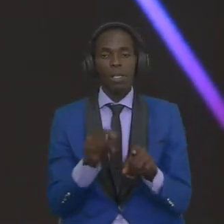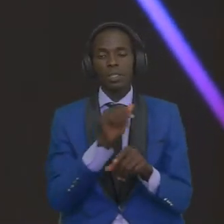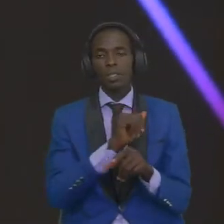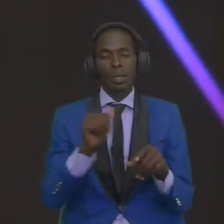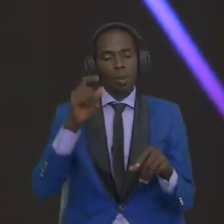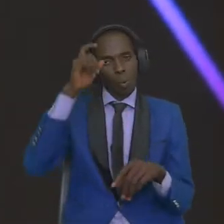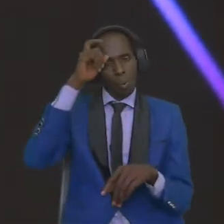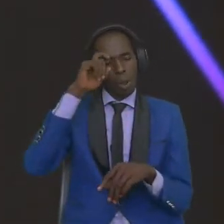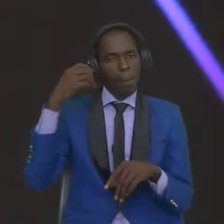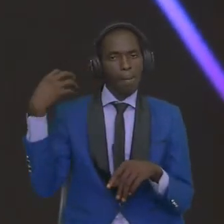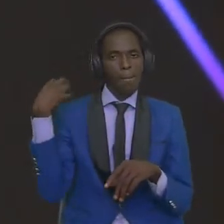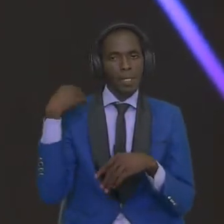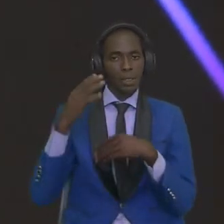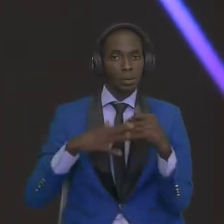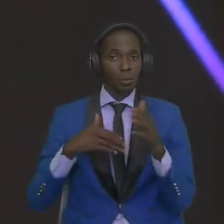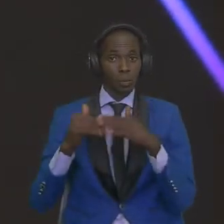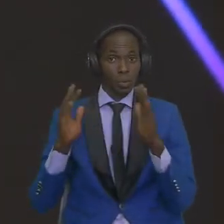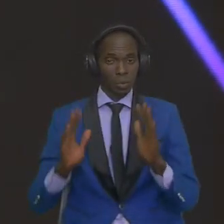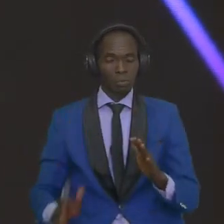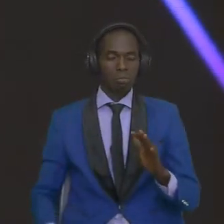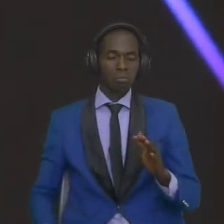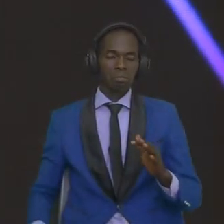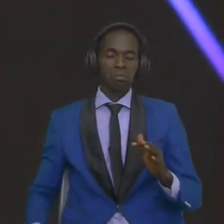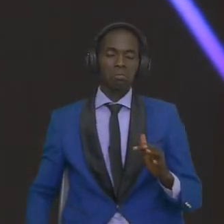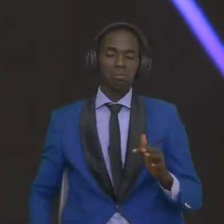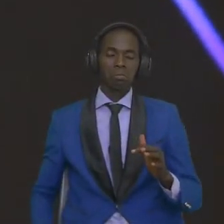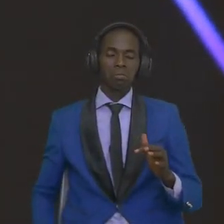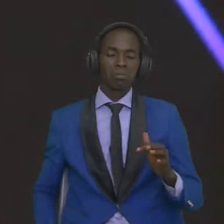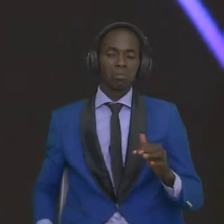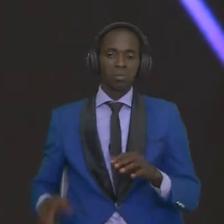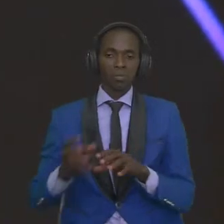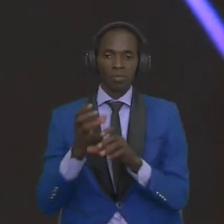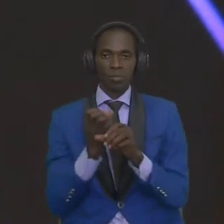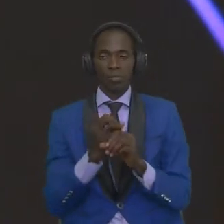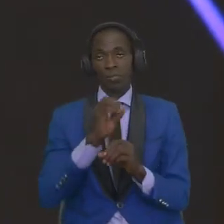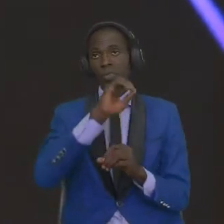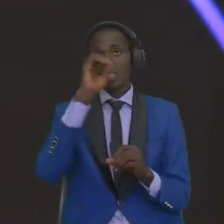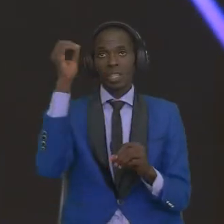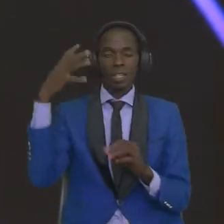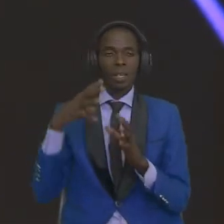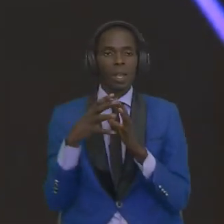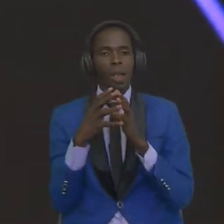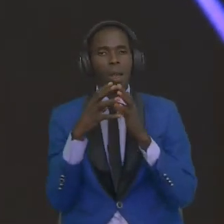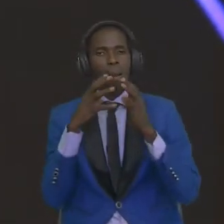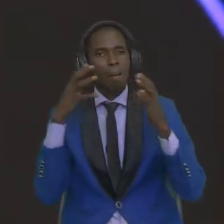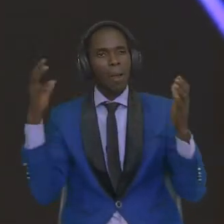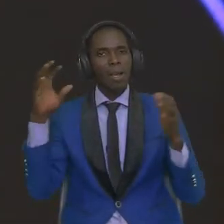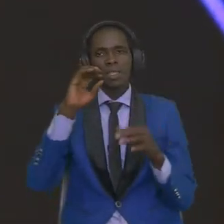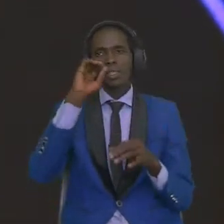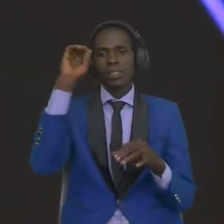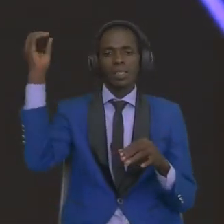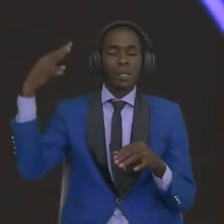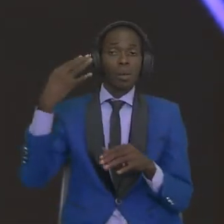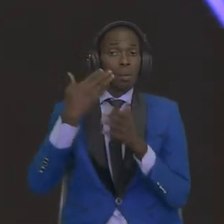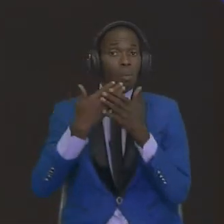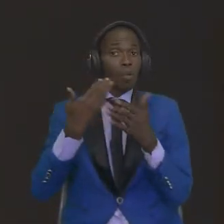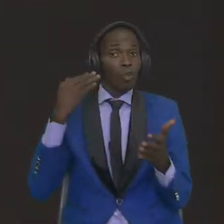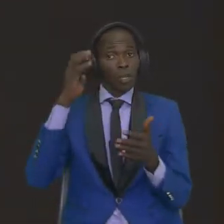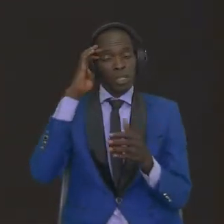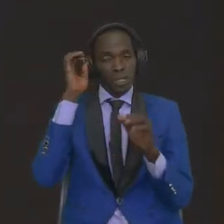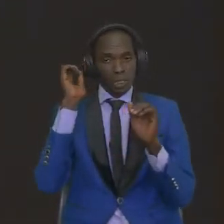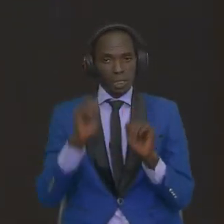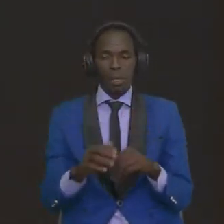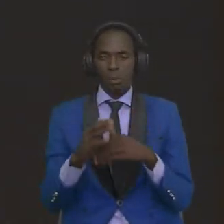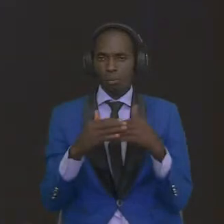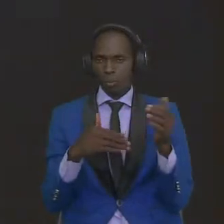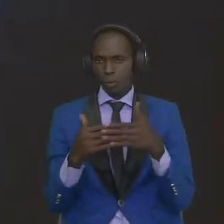builder, received grace, abundant grace, before he could build. If anybody